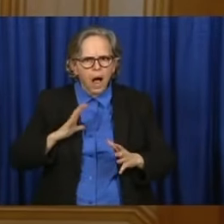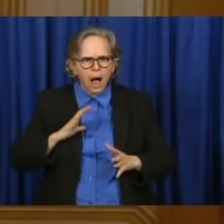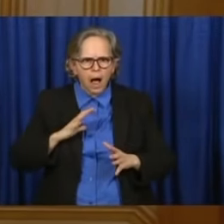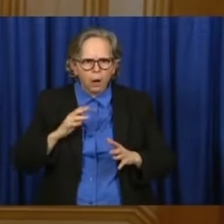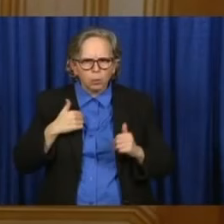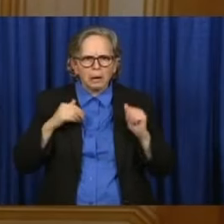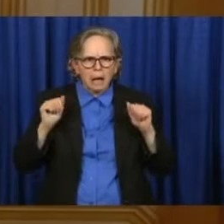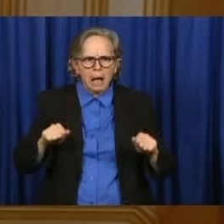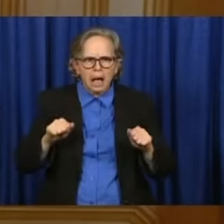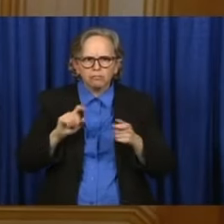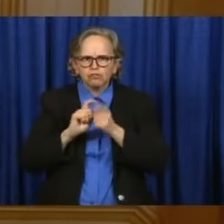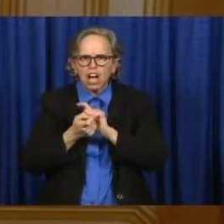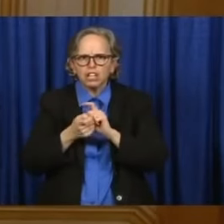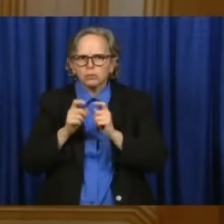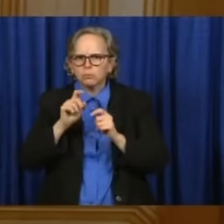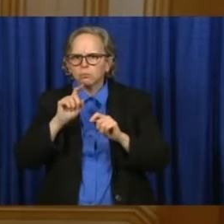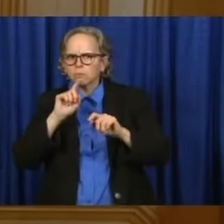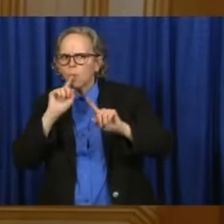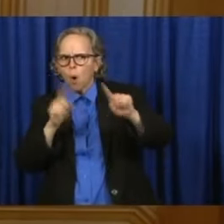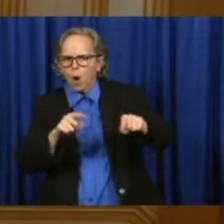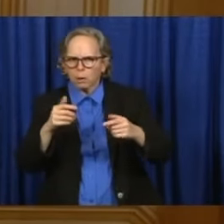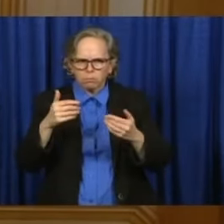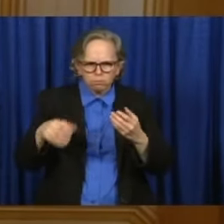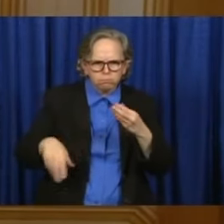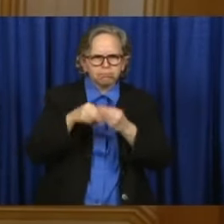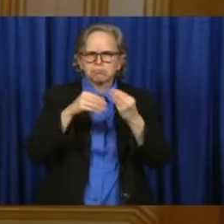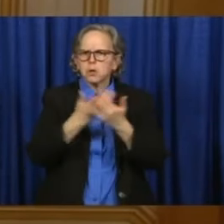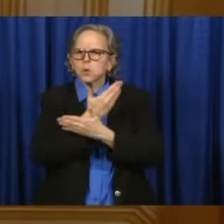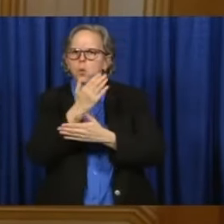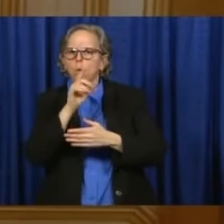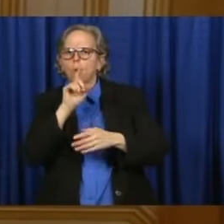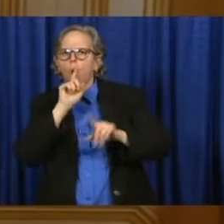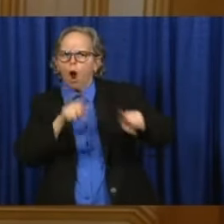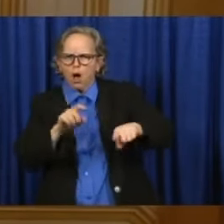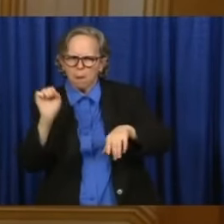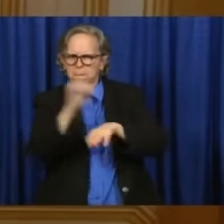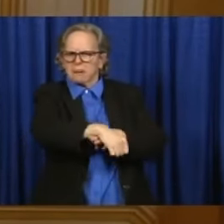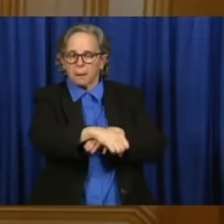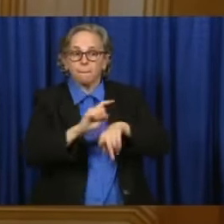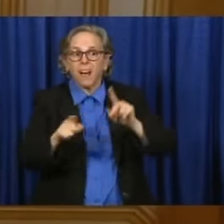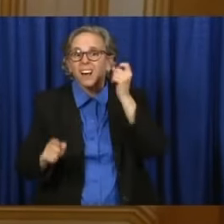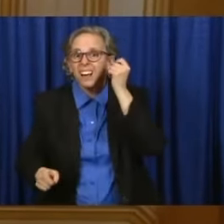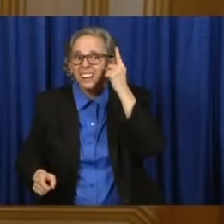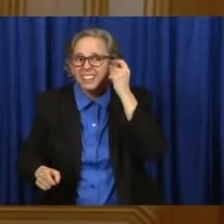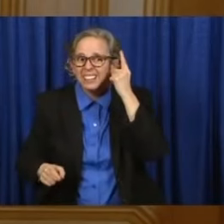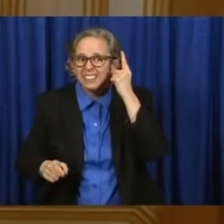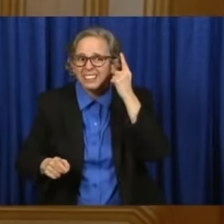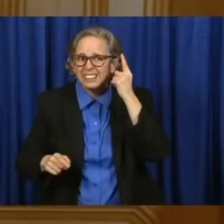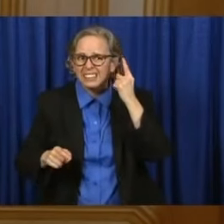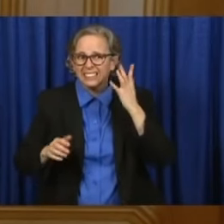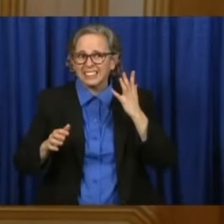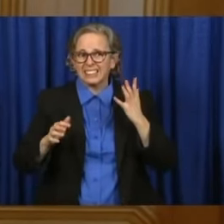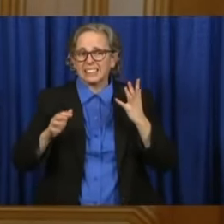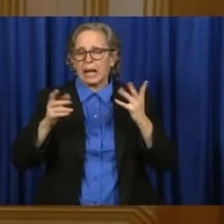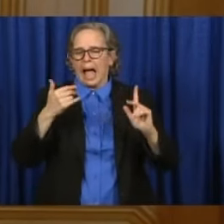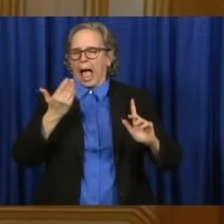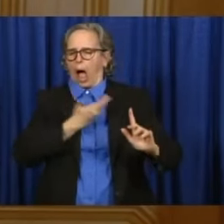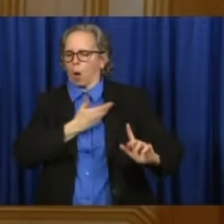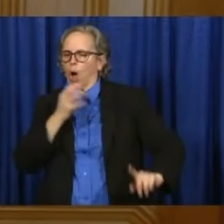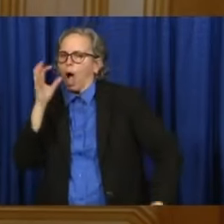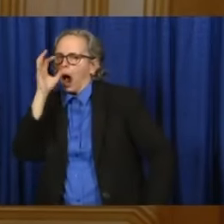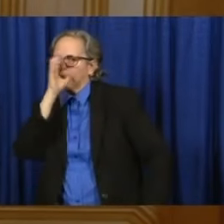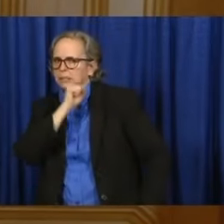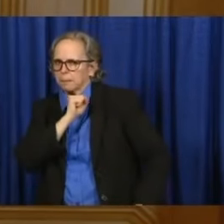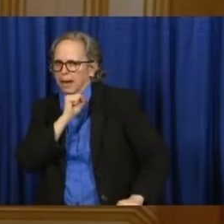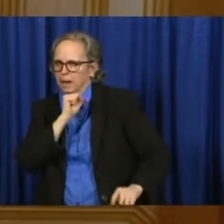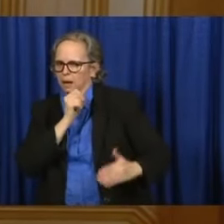do that. We can put a new order on. But this is our best estimate that things are certainly not going to be ready to go prior